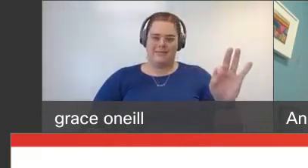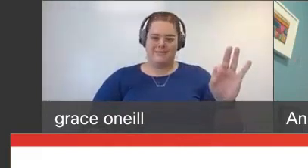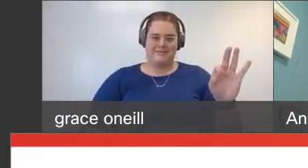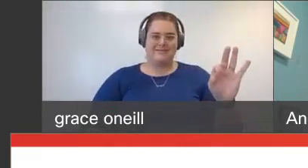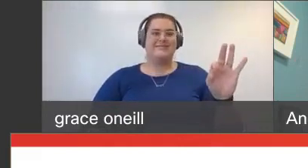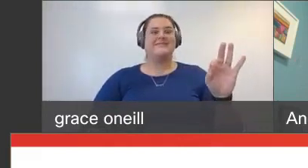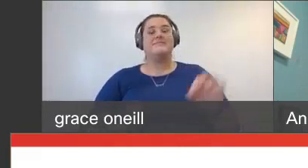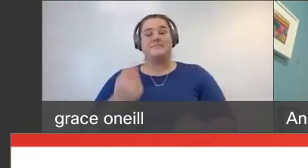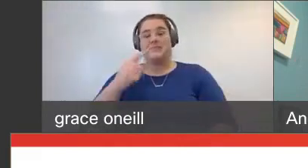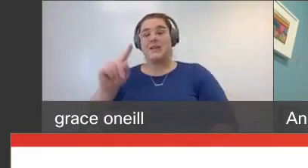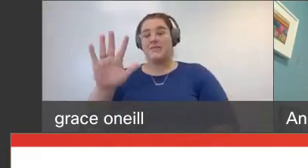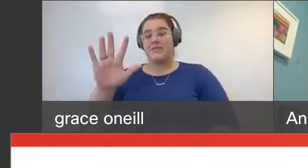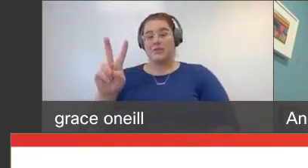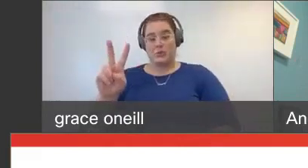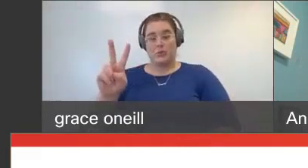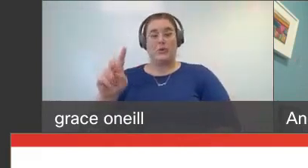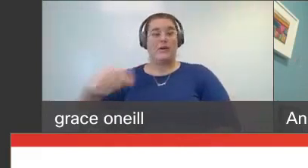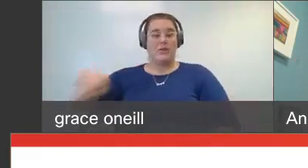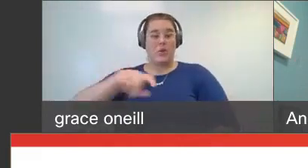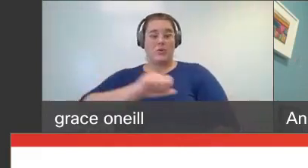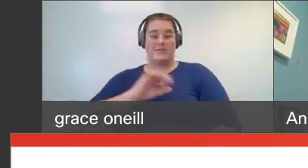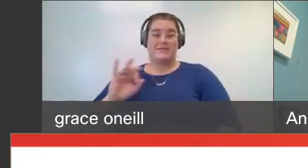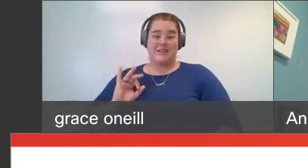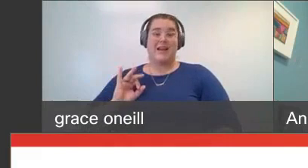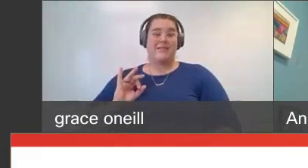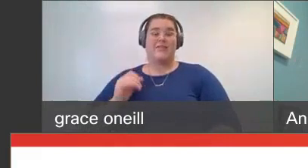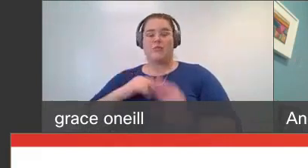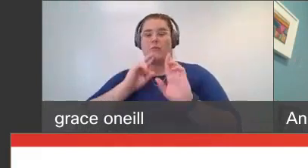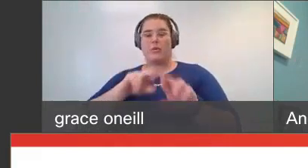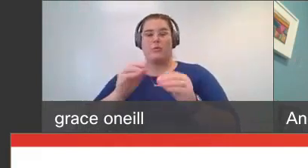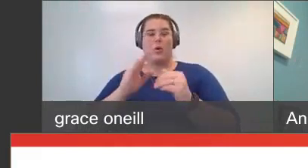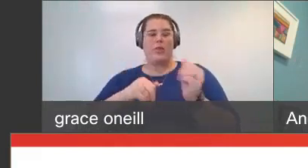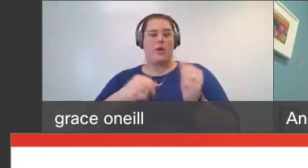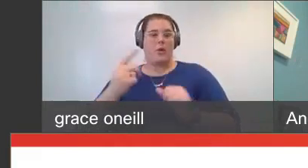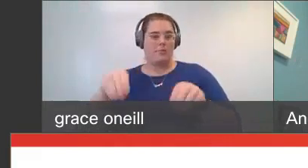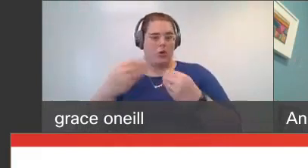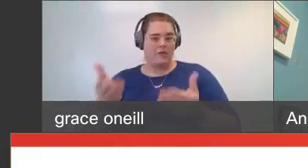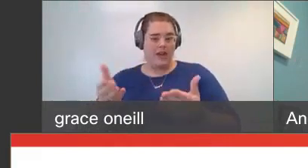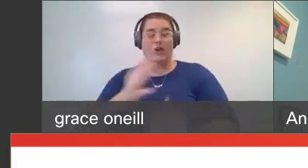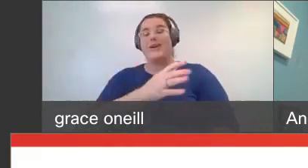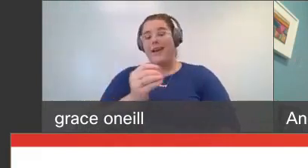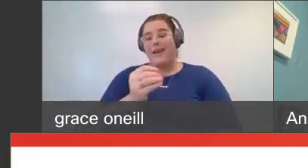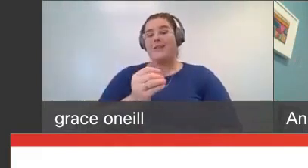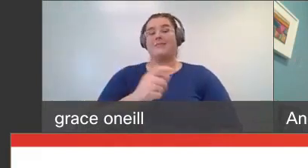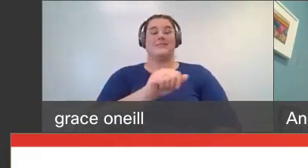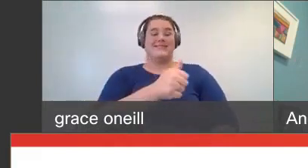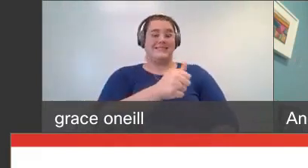by more than one provider, and we have had 10 staff die from COVID, 10 provider staff.